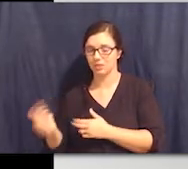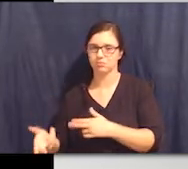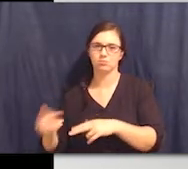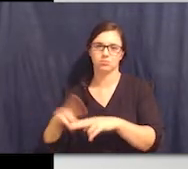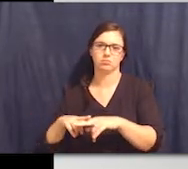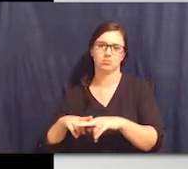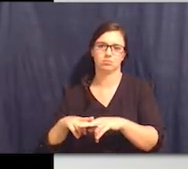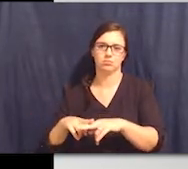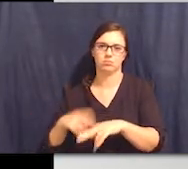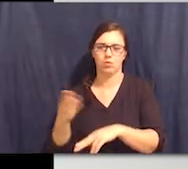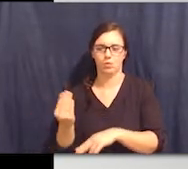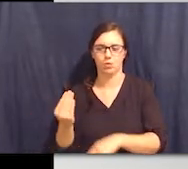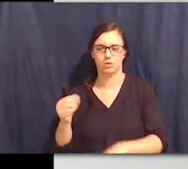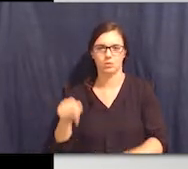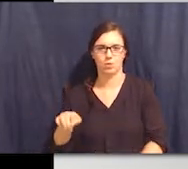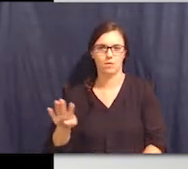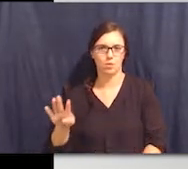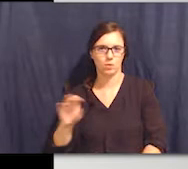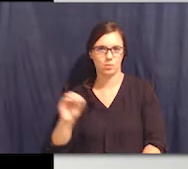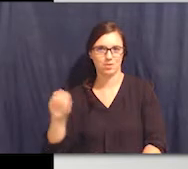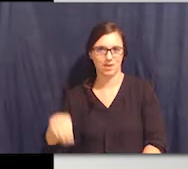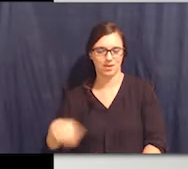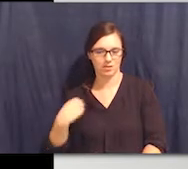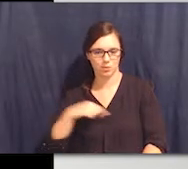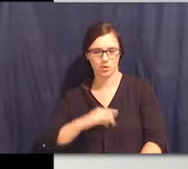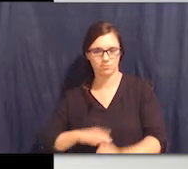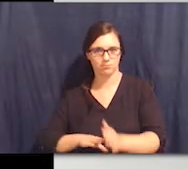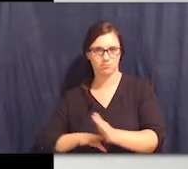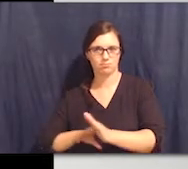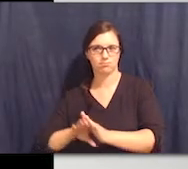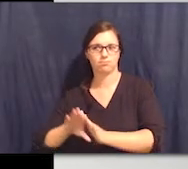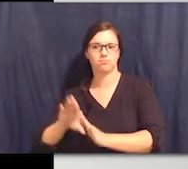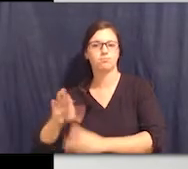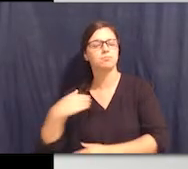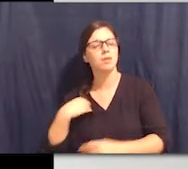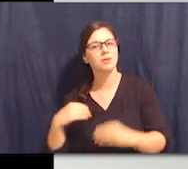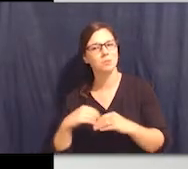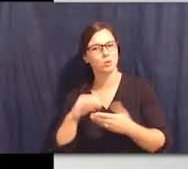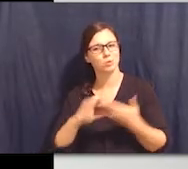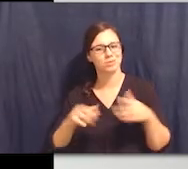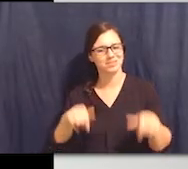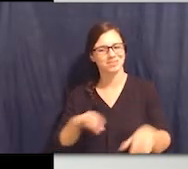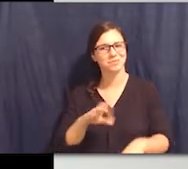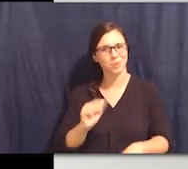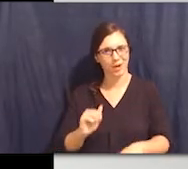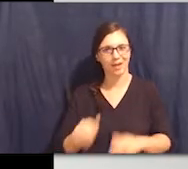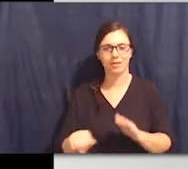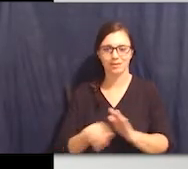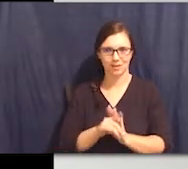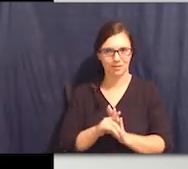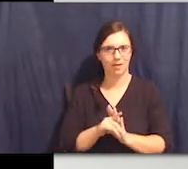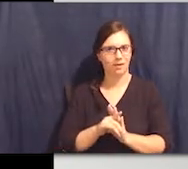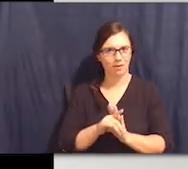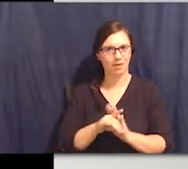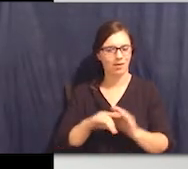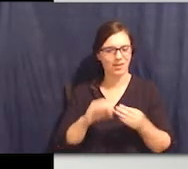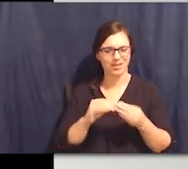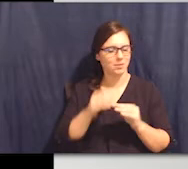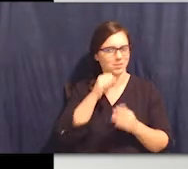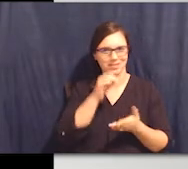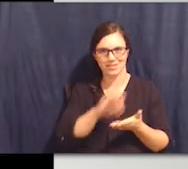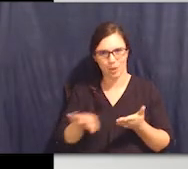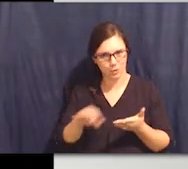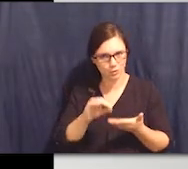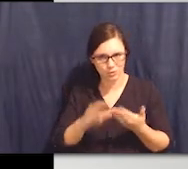about 14.4%. We're on the upswing. So we have more students in Florida who are identified. That number doesn't even